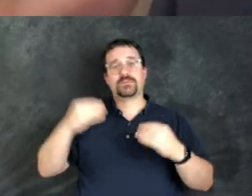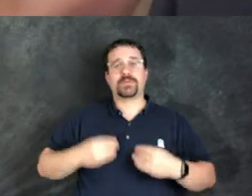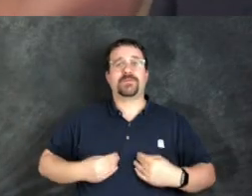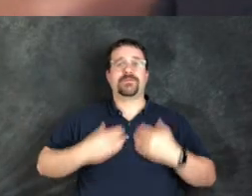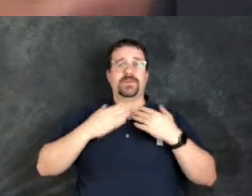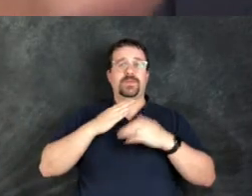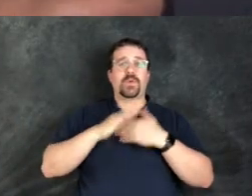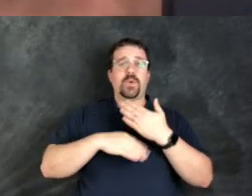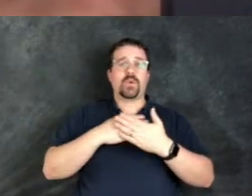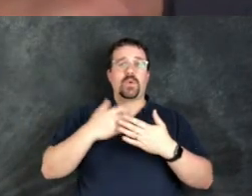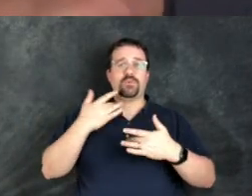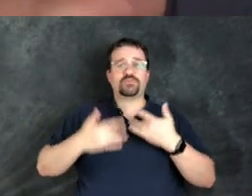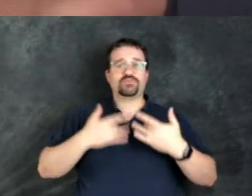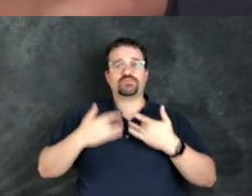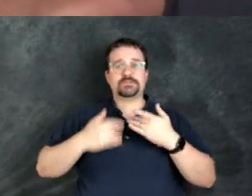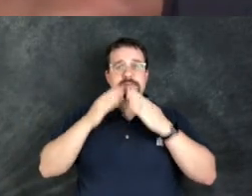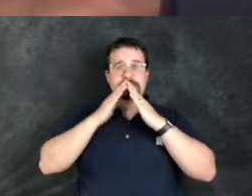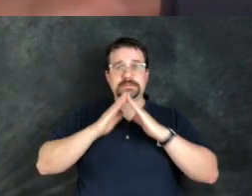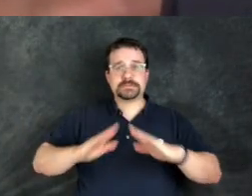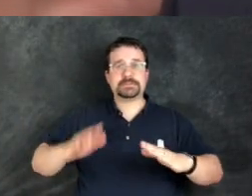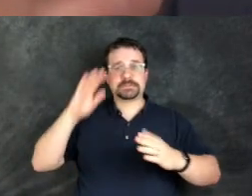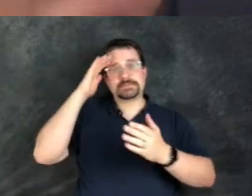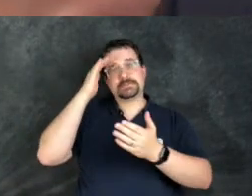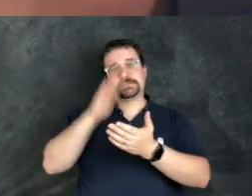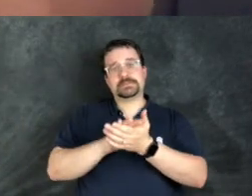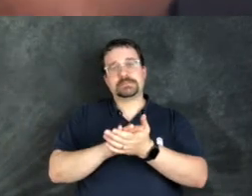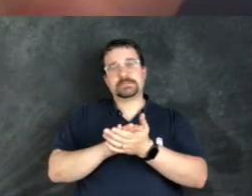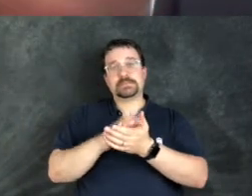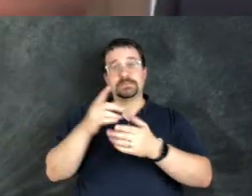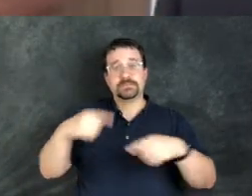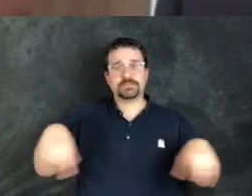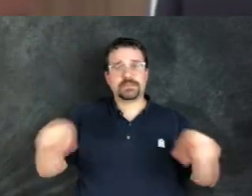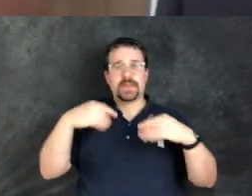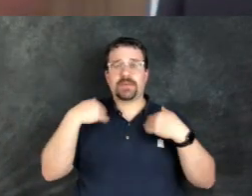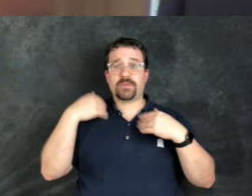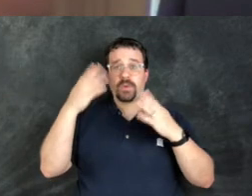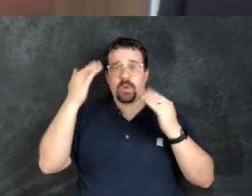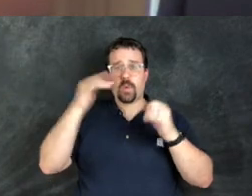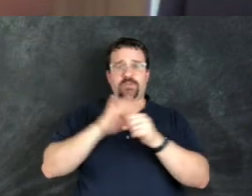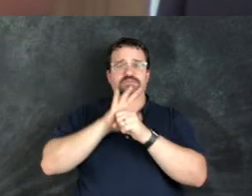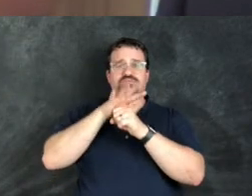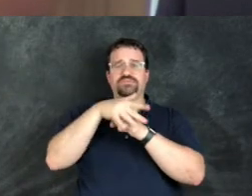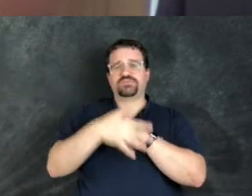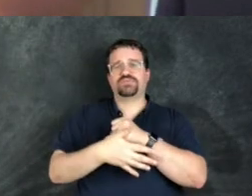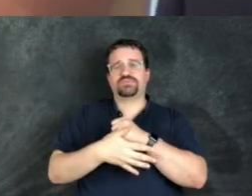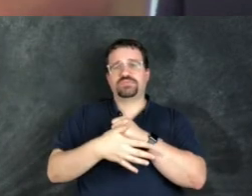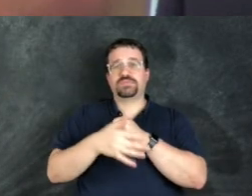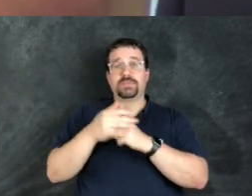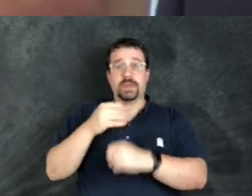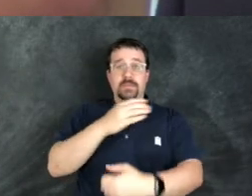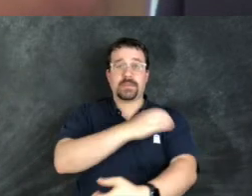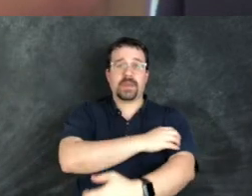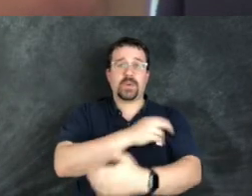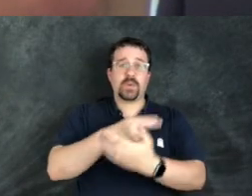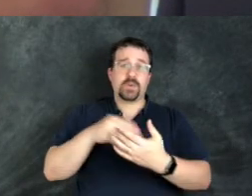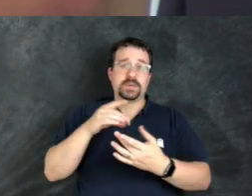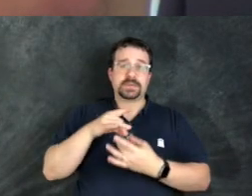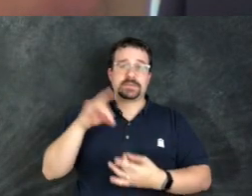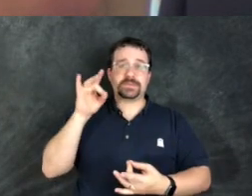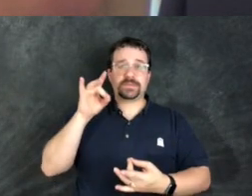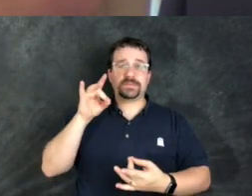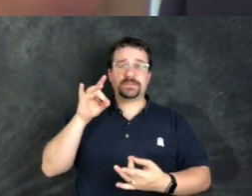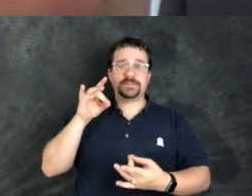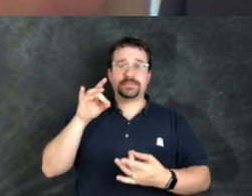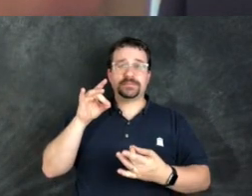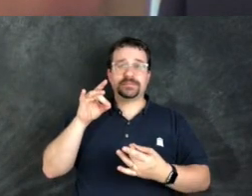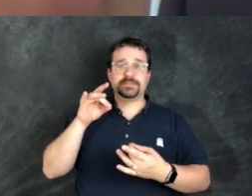you with all joy and peace in believing, that you may abound in hope by the power of the Holy Spirit.